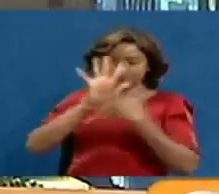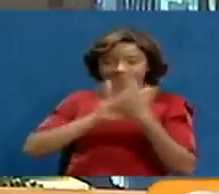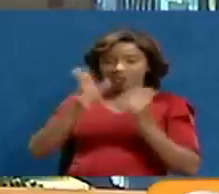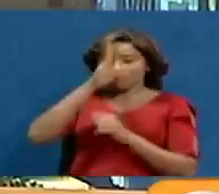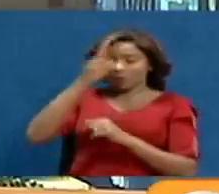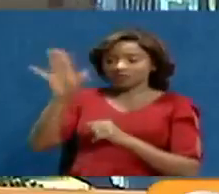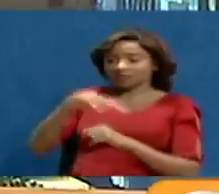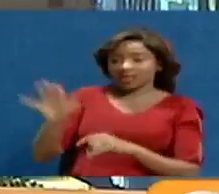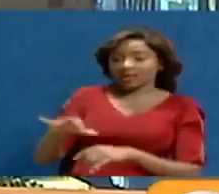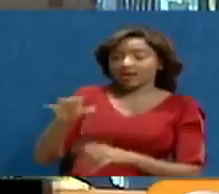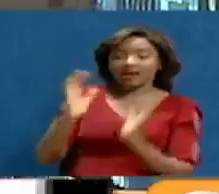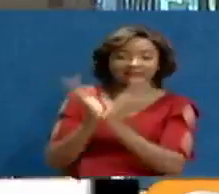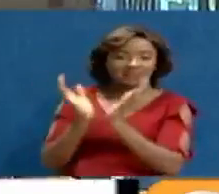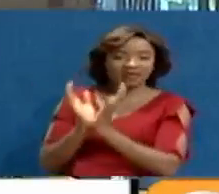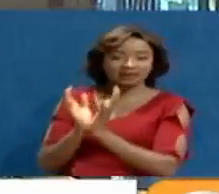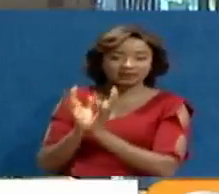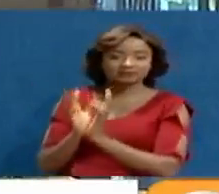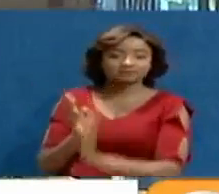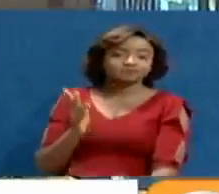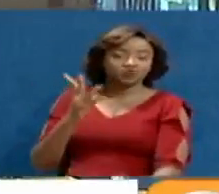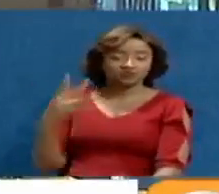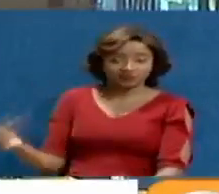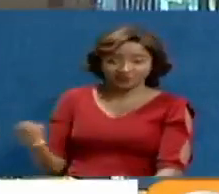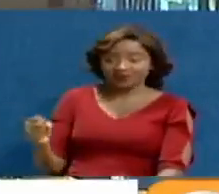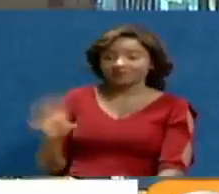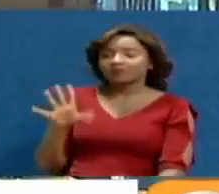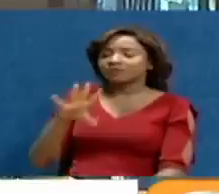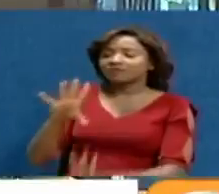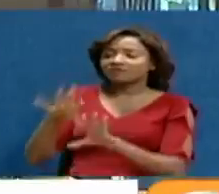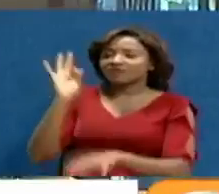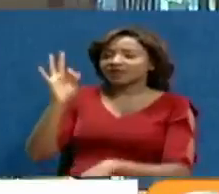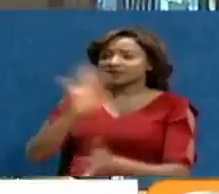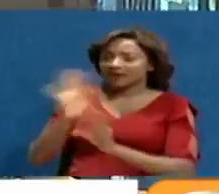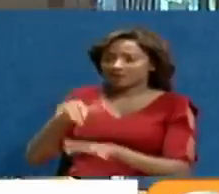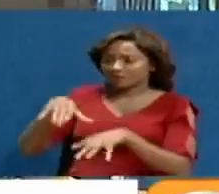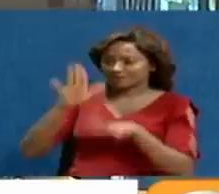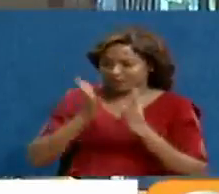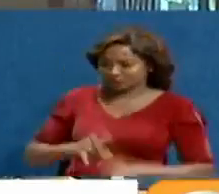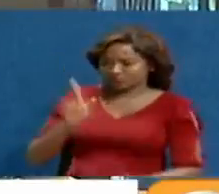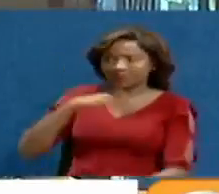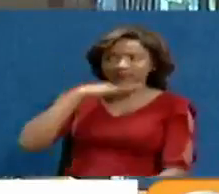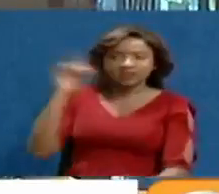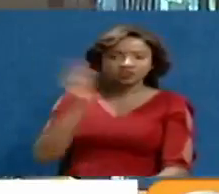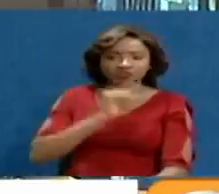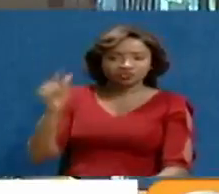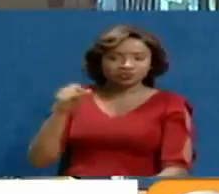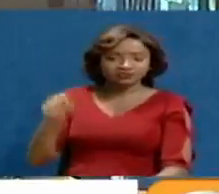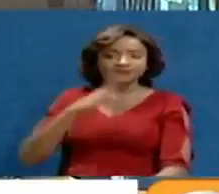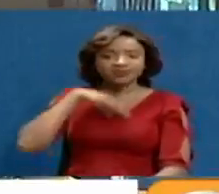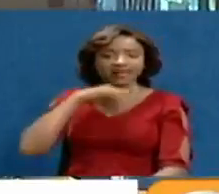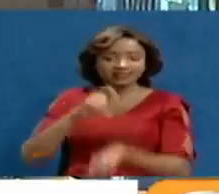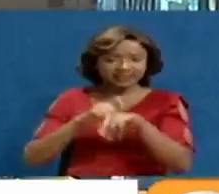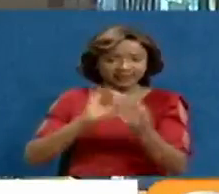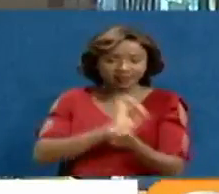detectives at the Kasarani Police Station are investigating the mysterious death of a caretaker who collapsed minutes after being freed from the